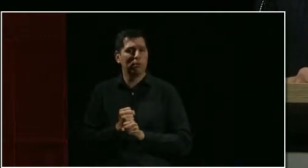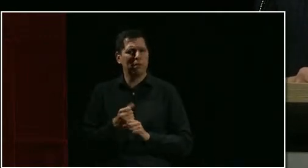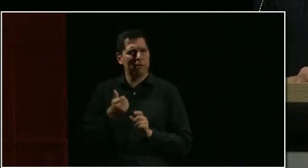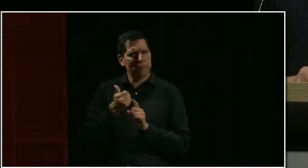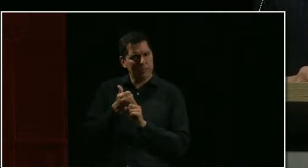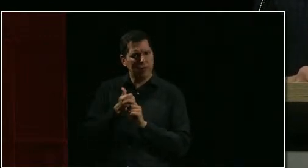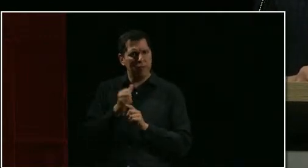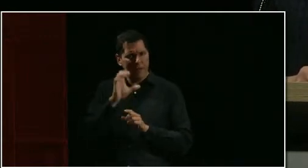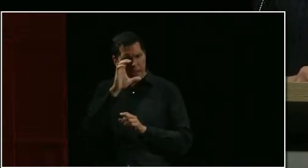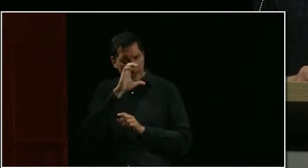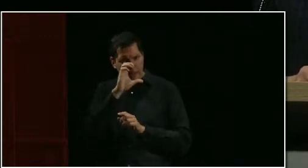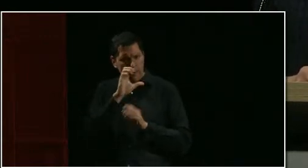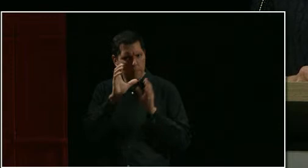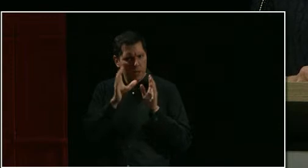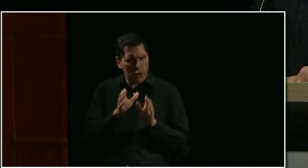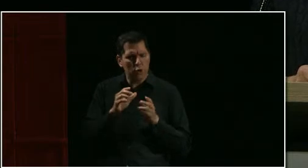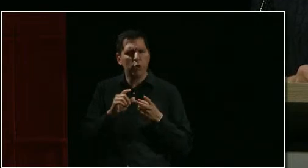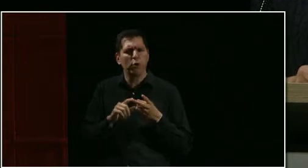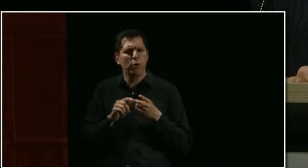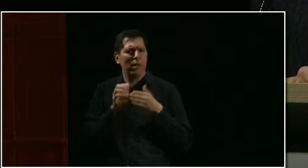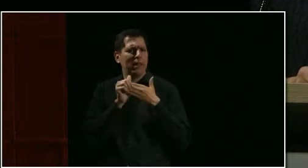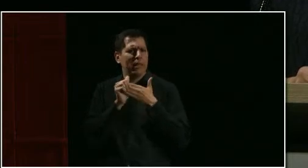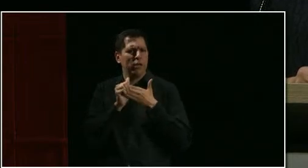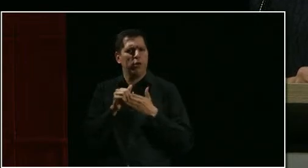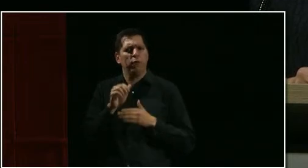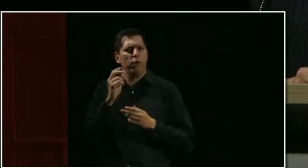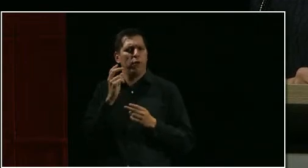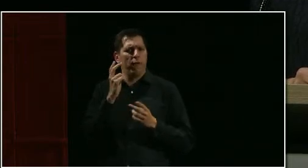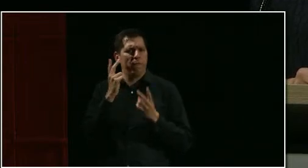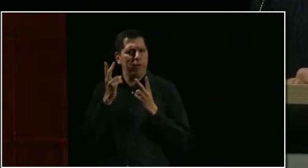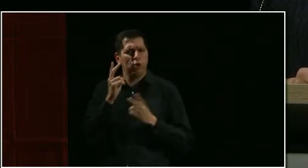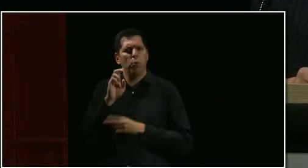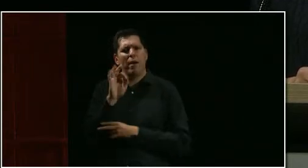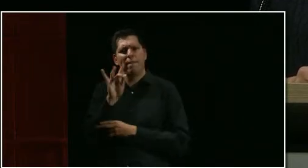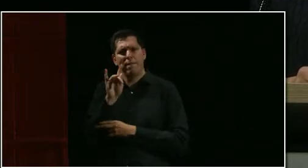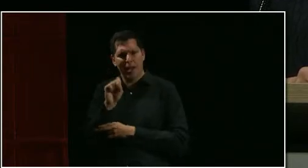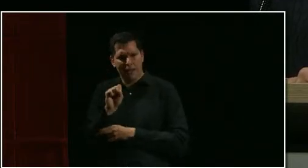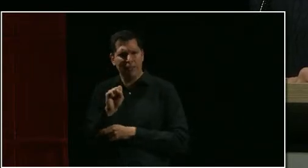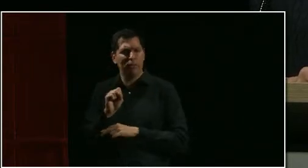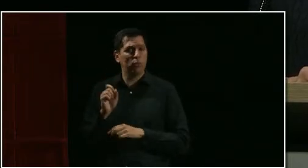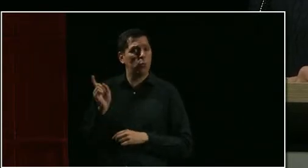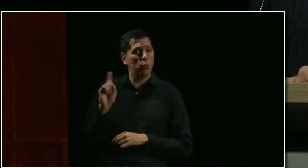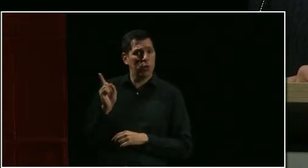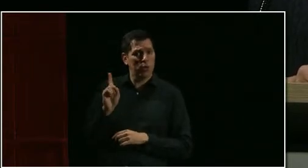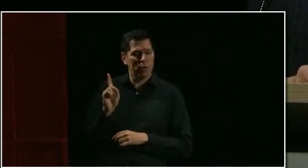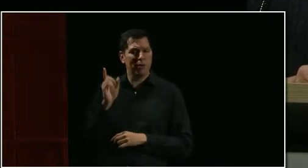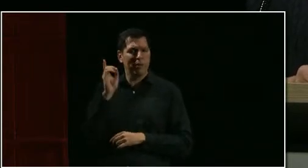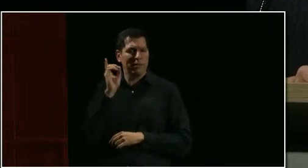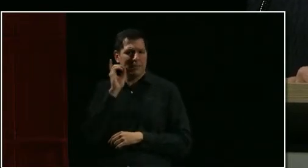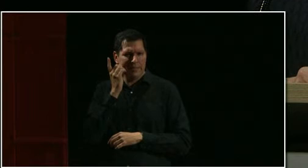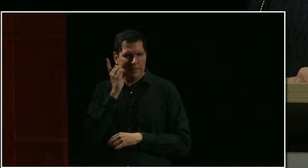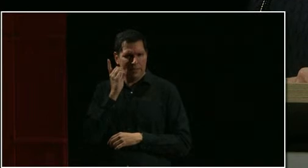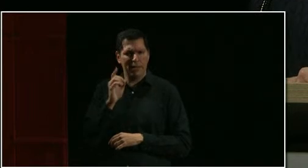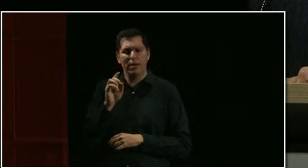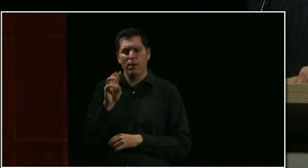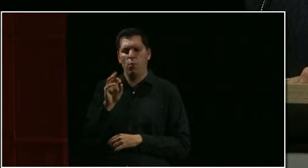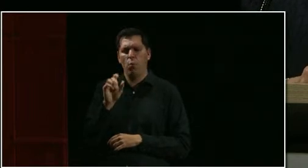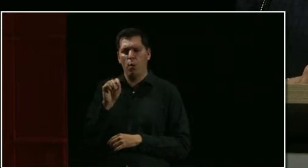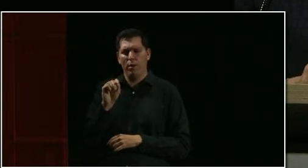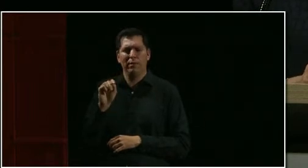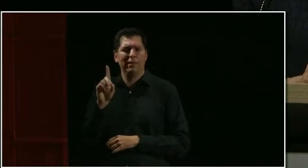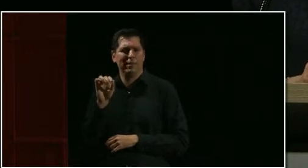an animator and effects, head of effects and visual effects supervisor at Disney, at Walt Disney Feature Animation